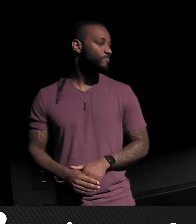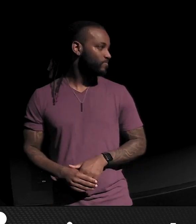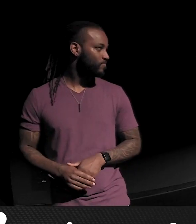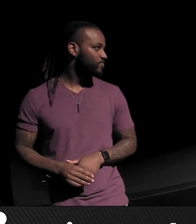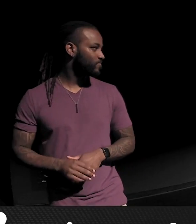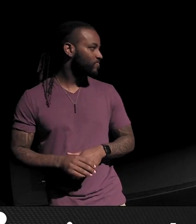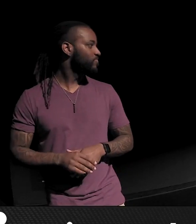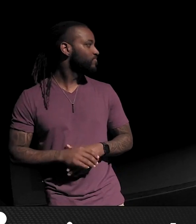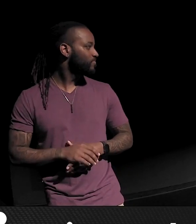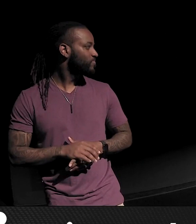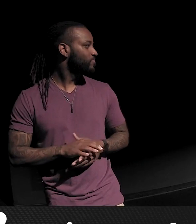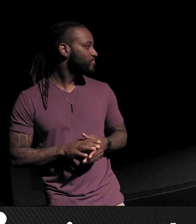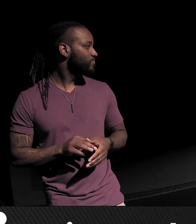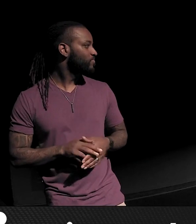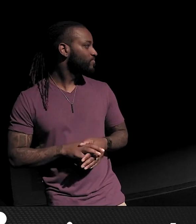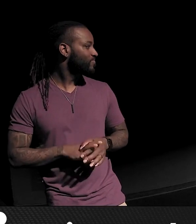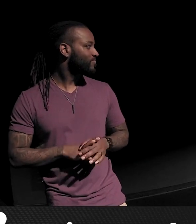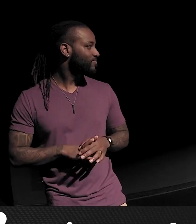Yeah, that's a good story.